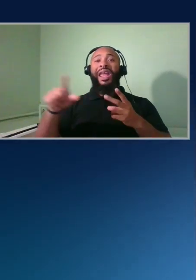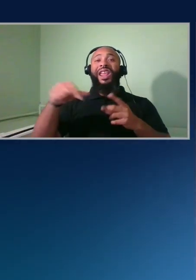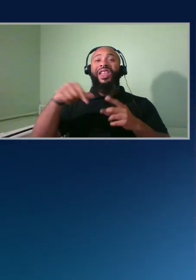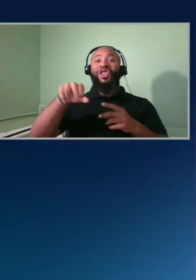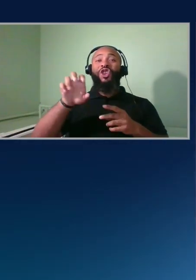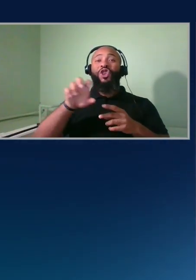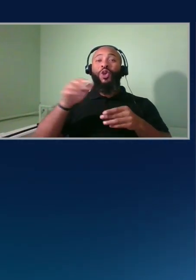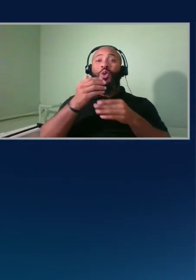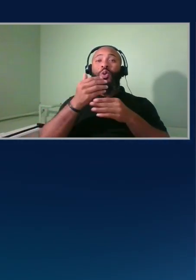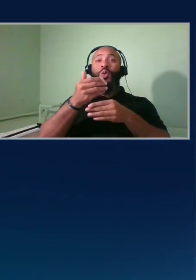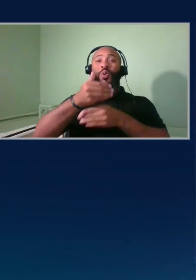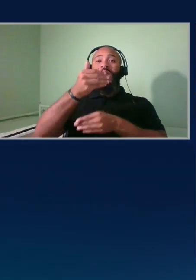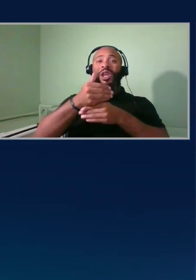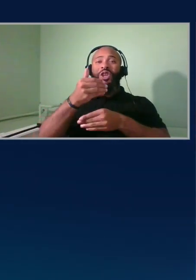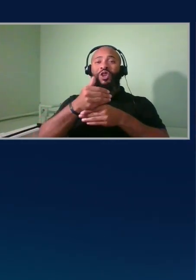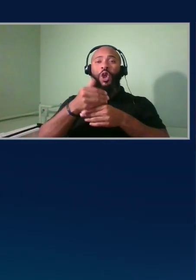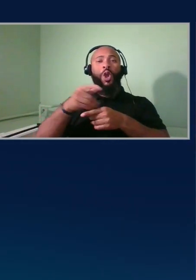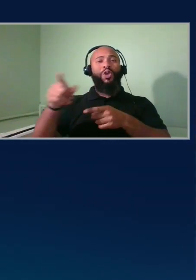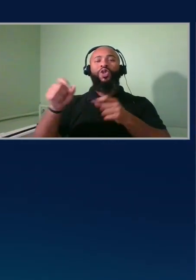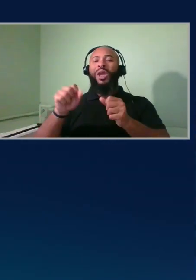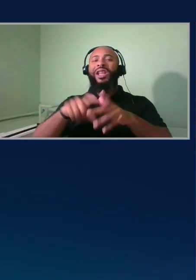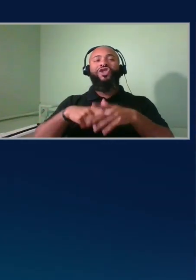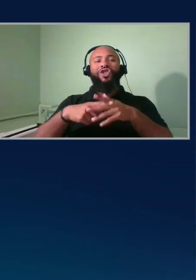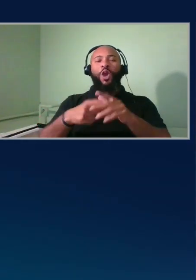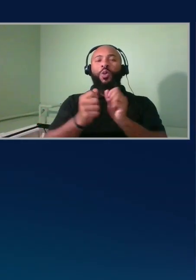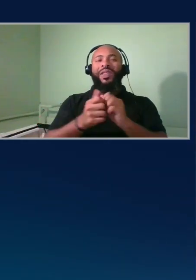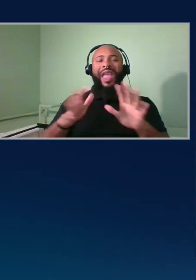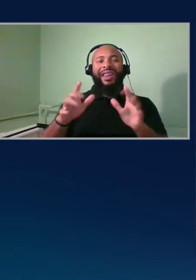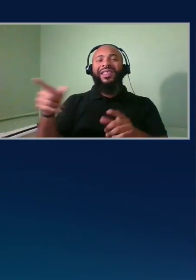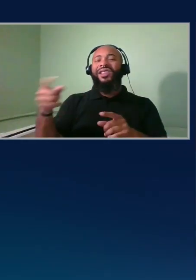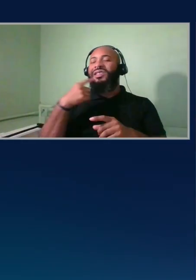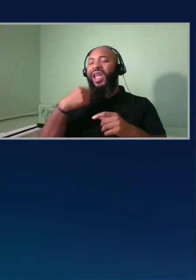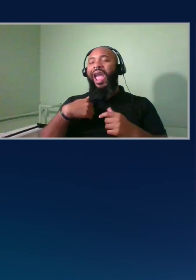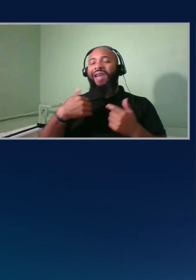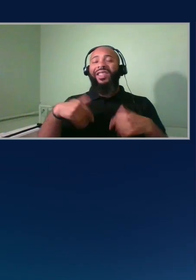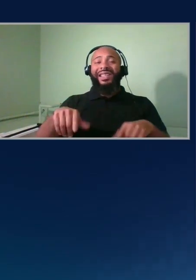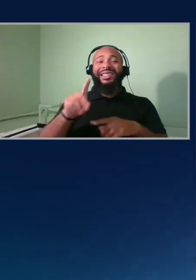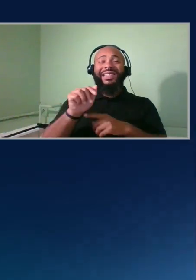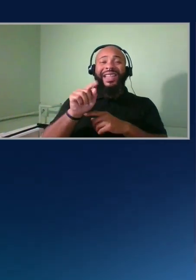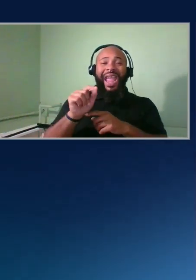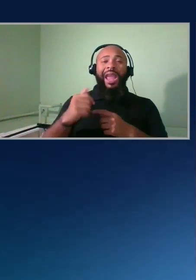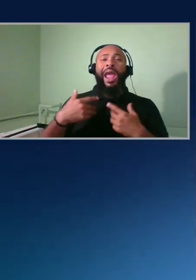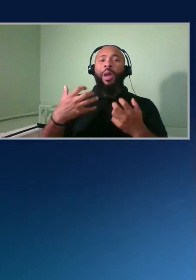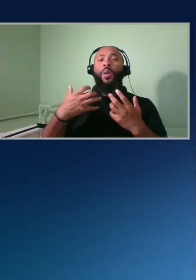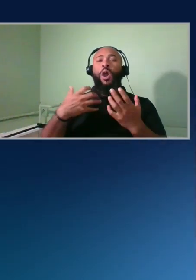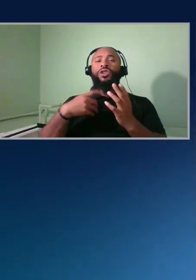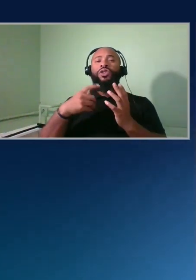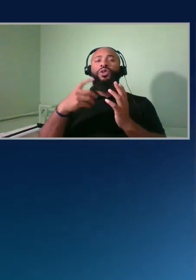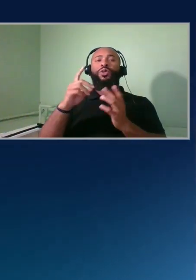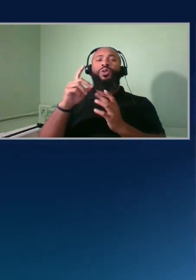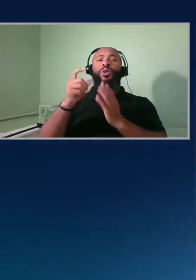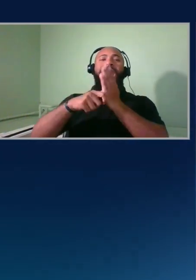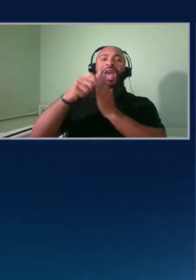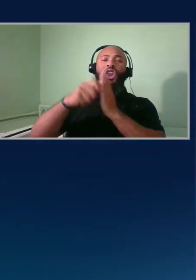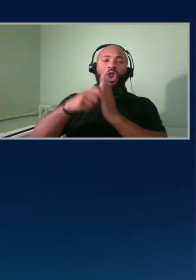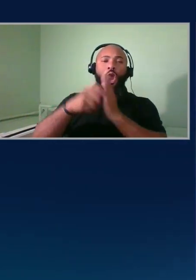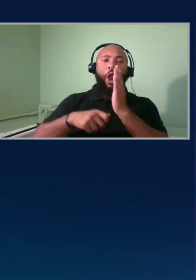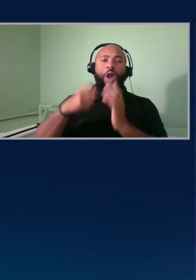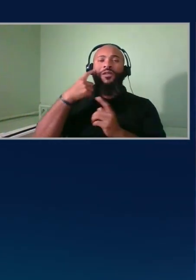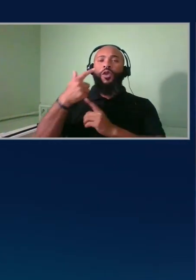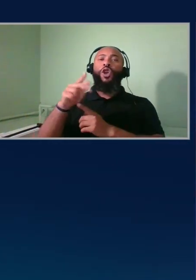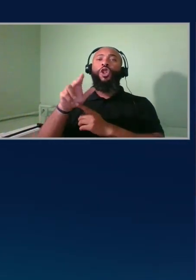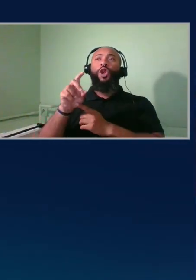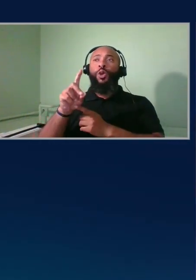get started with asking, hey, I have this data. I want to catalog it in Glue data catalog. What should I do? Okay. You can just ask it